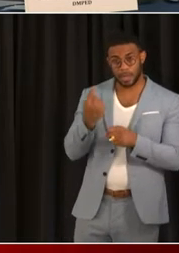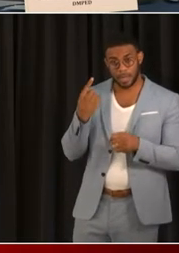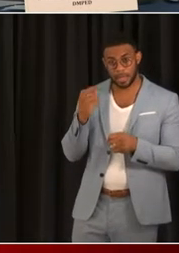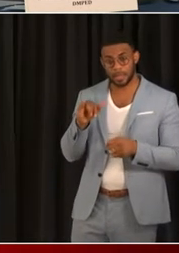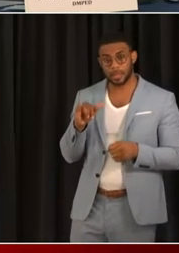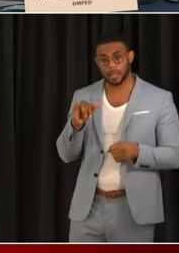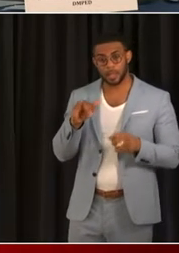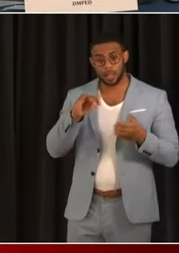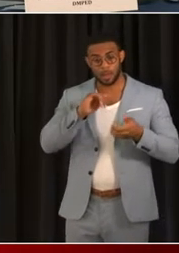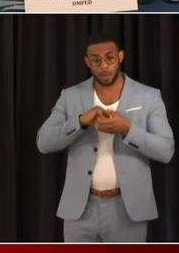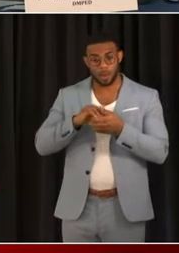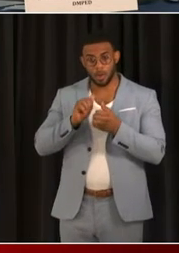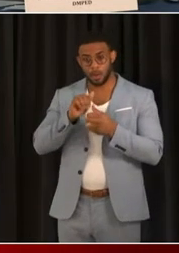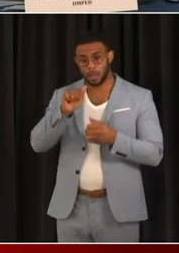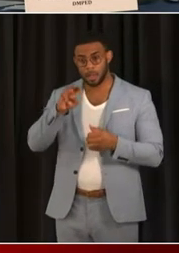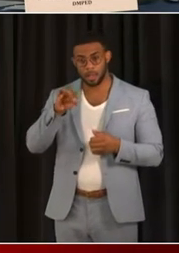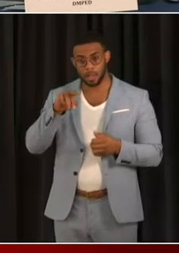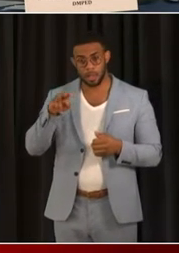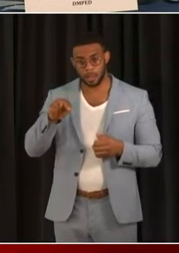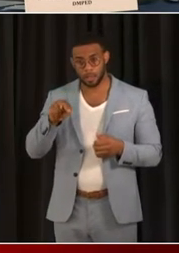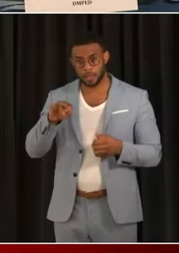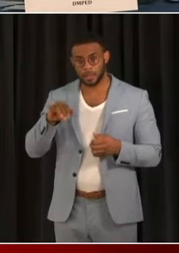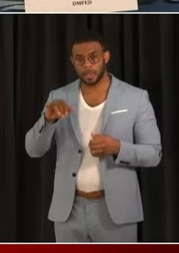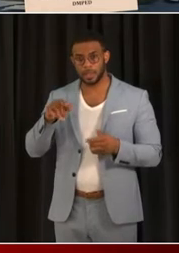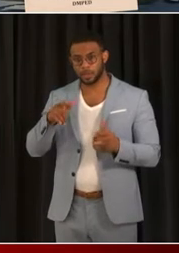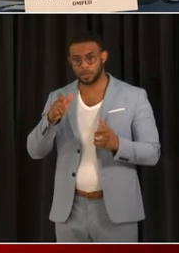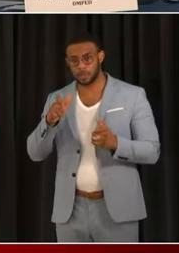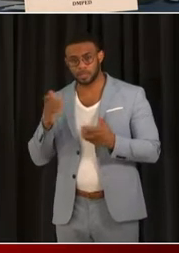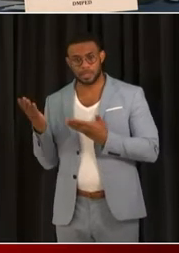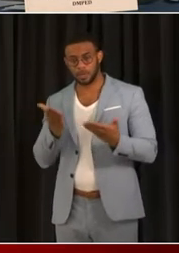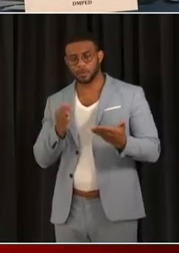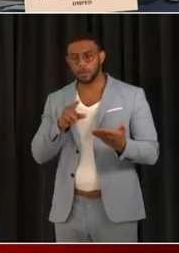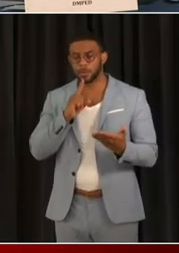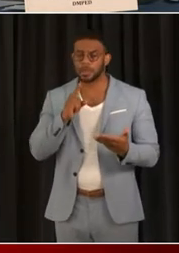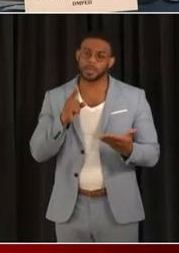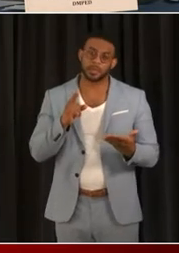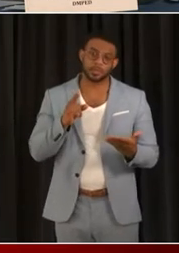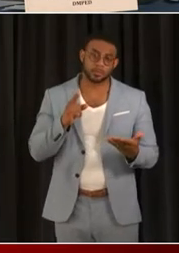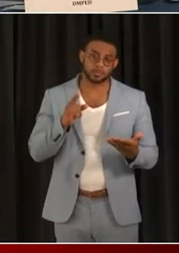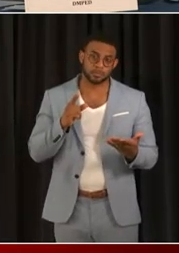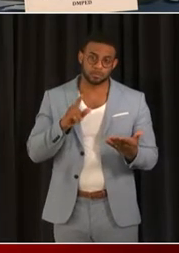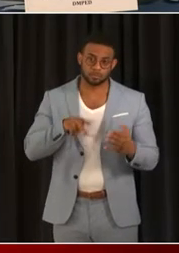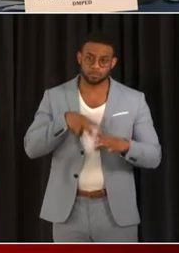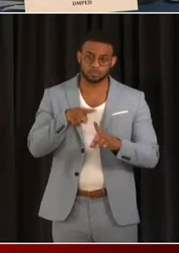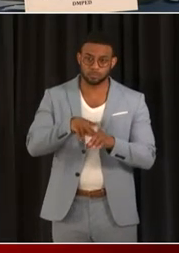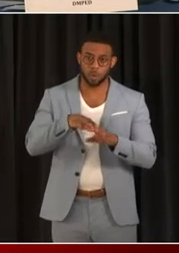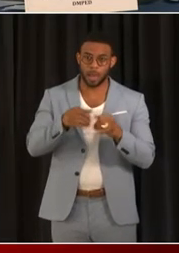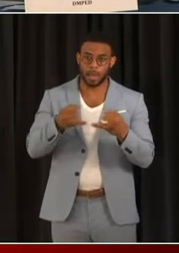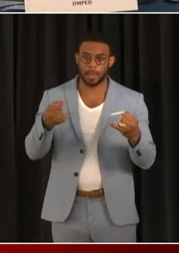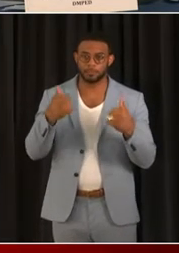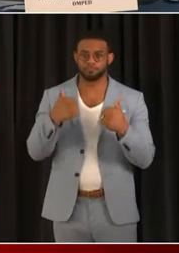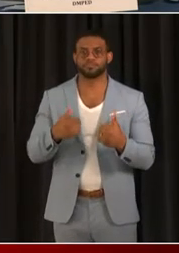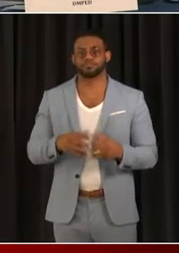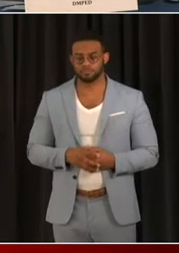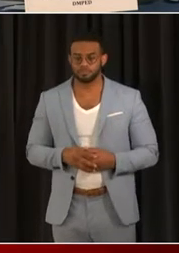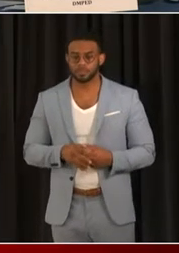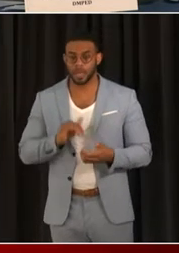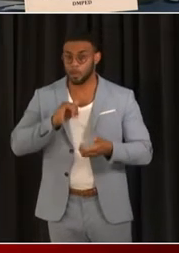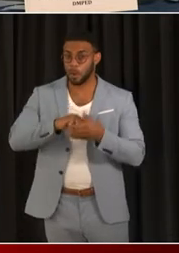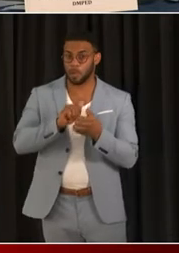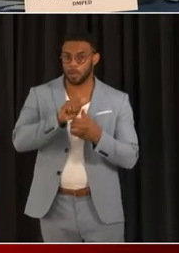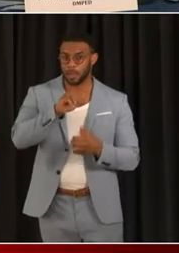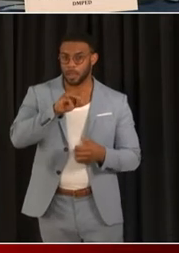last year that the partnership with Amazon, that SNAP delivery would be rolling out online